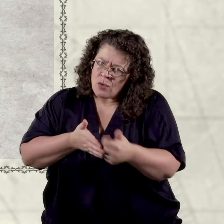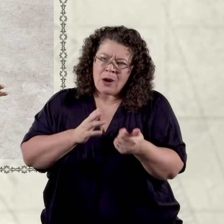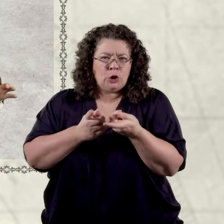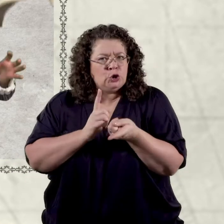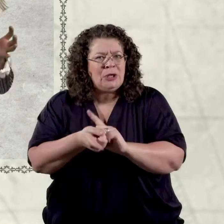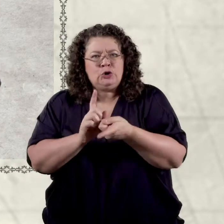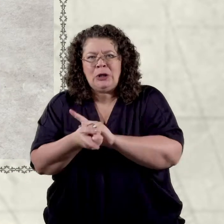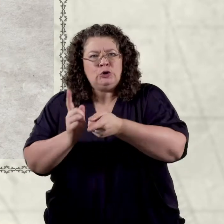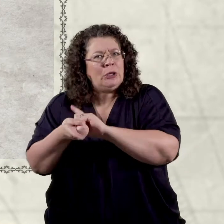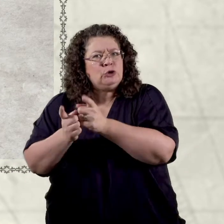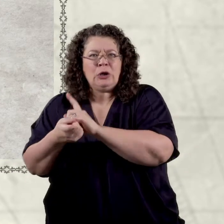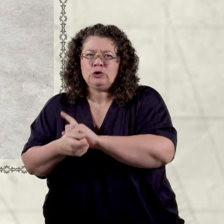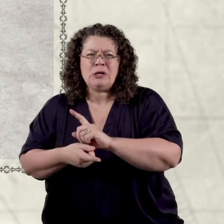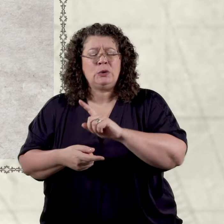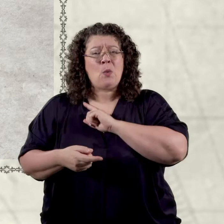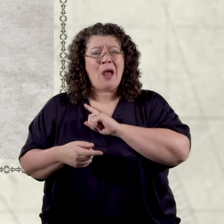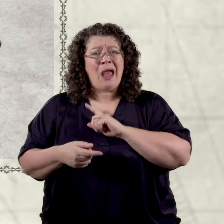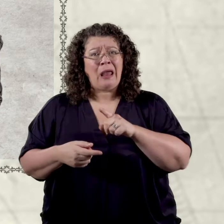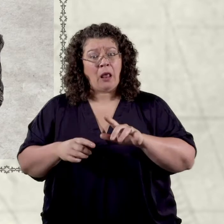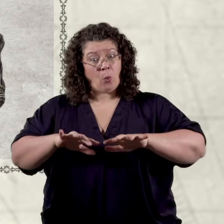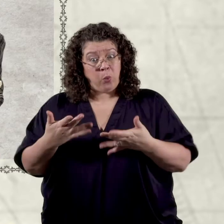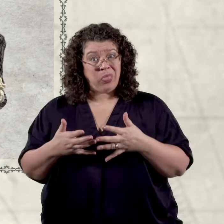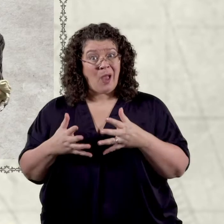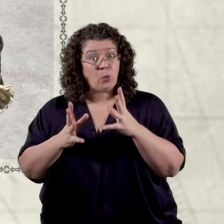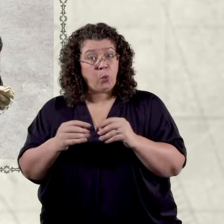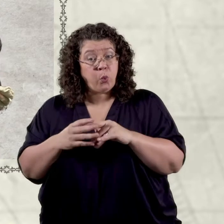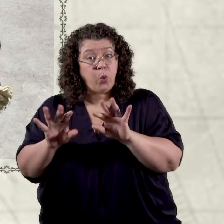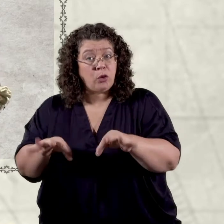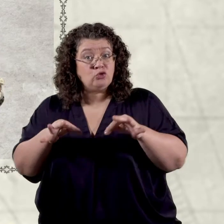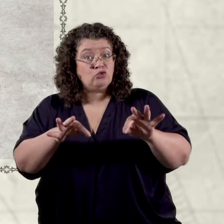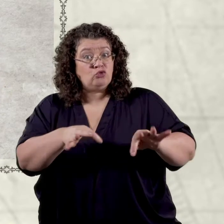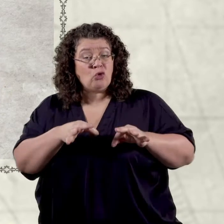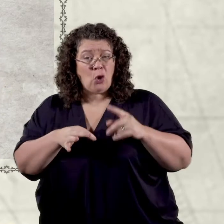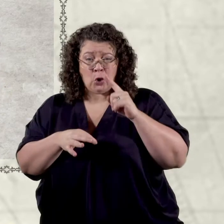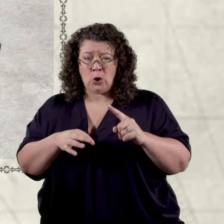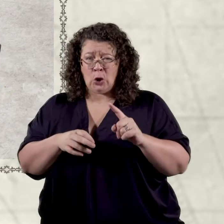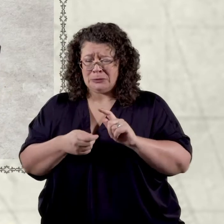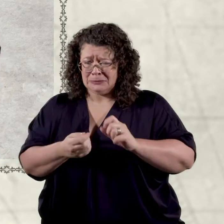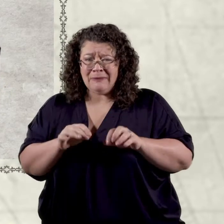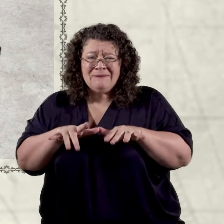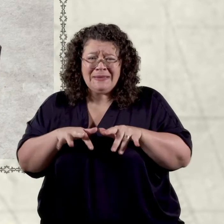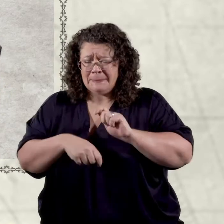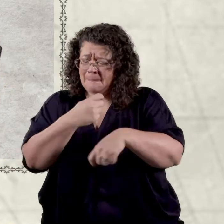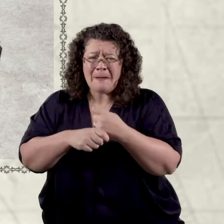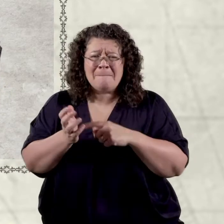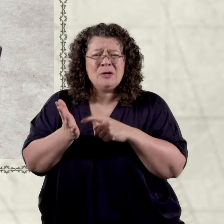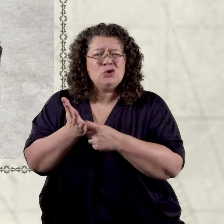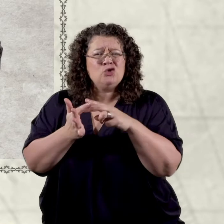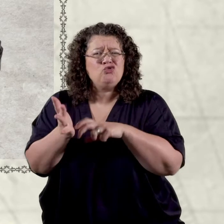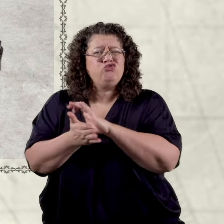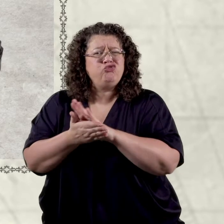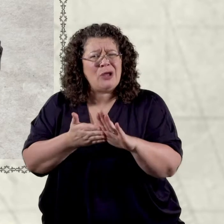socks very regularly. Because without these socks, they could catch trench